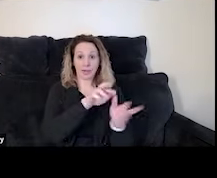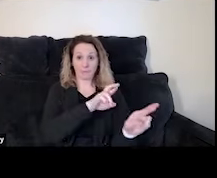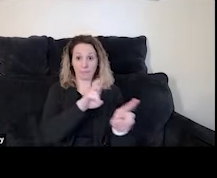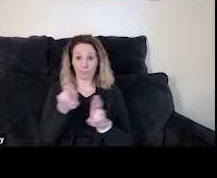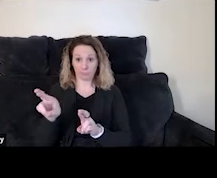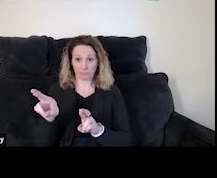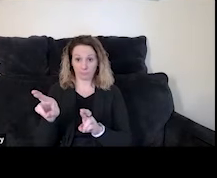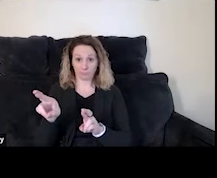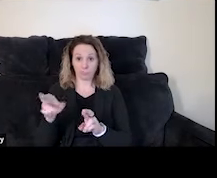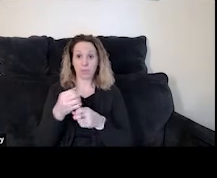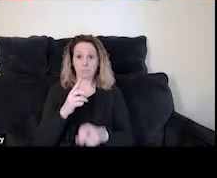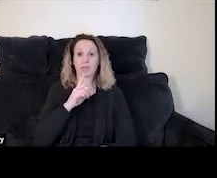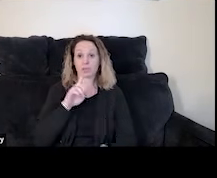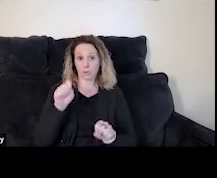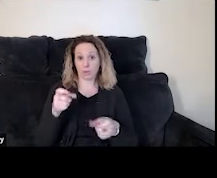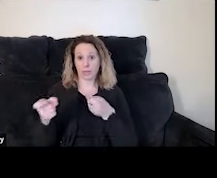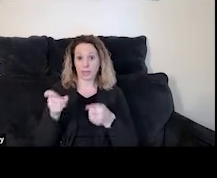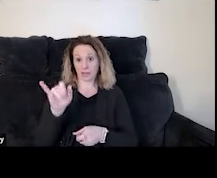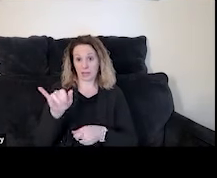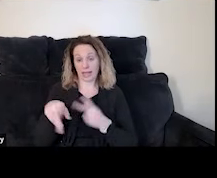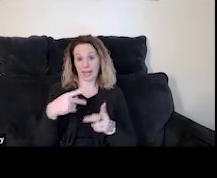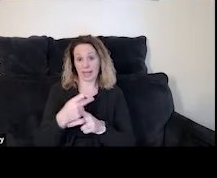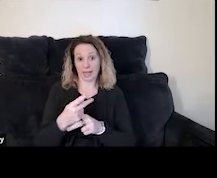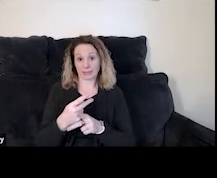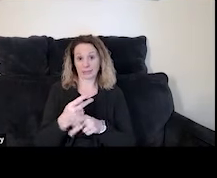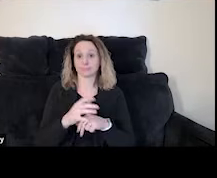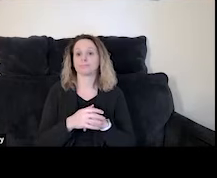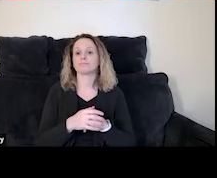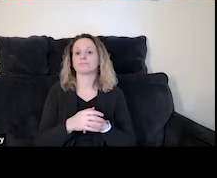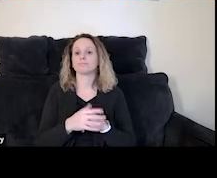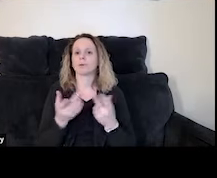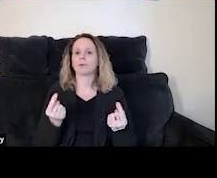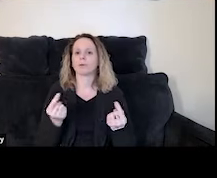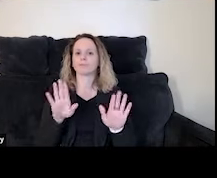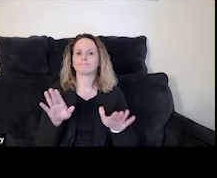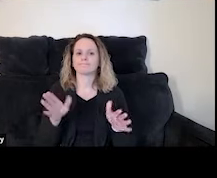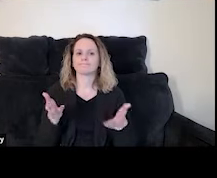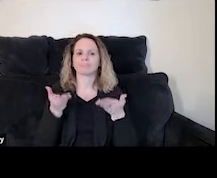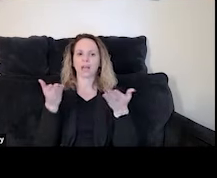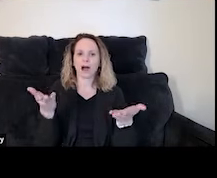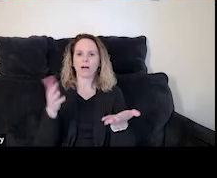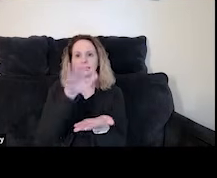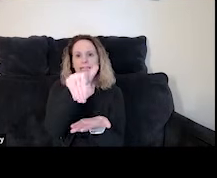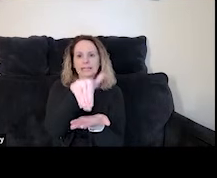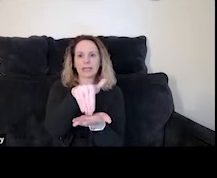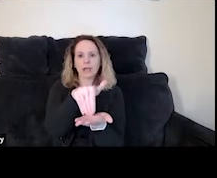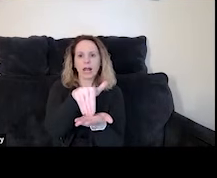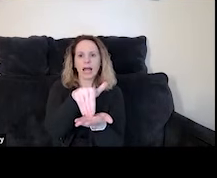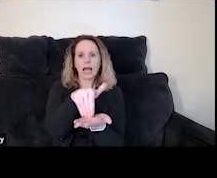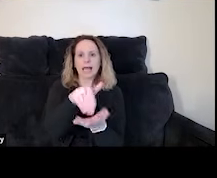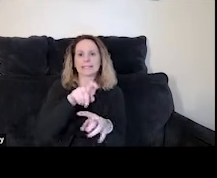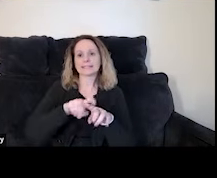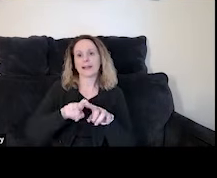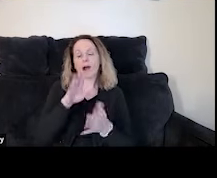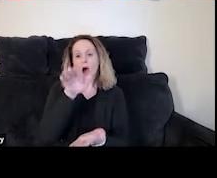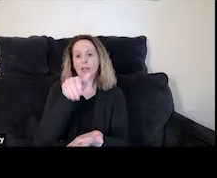in order to handle those type of calls. And so we opted to offer the centralized call center. This has a direct connection